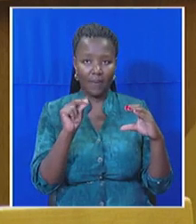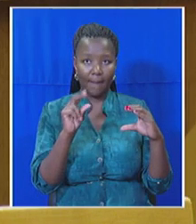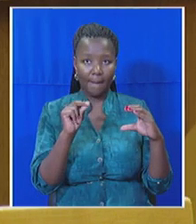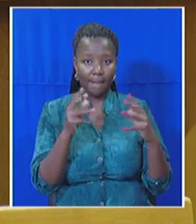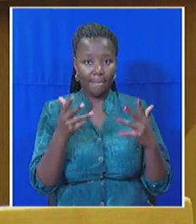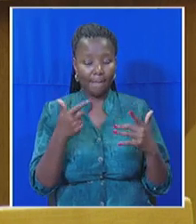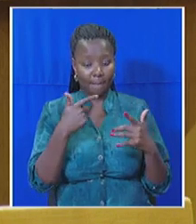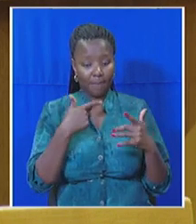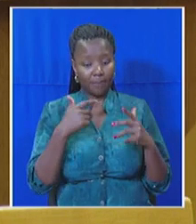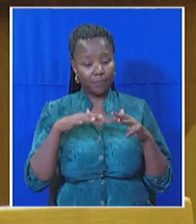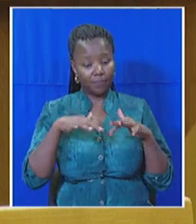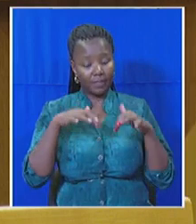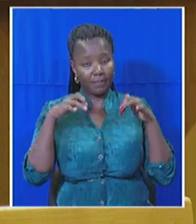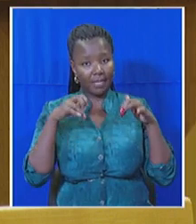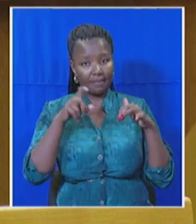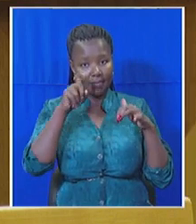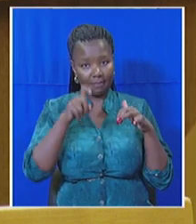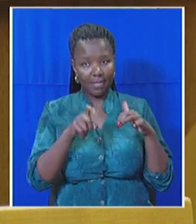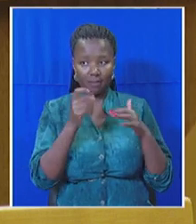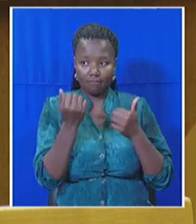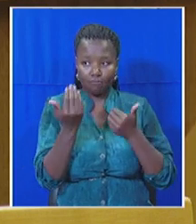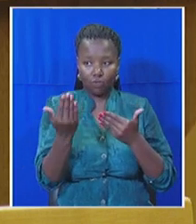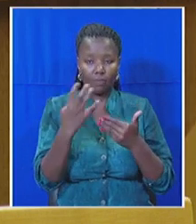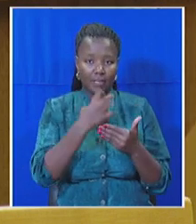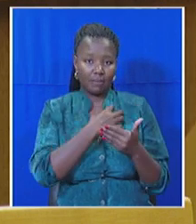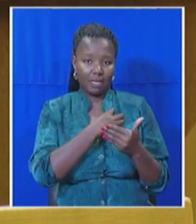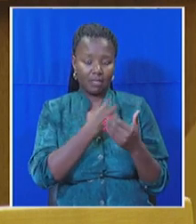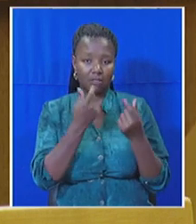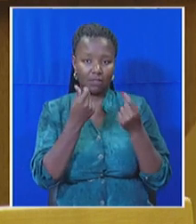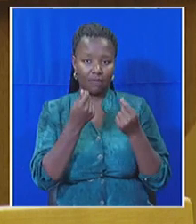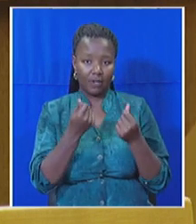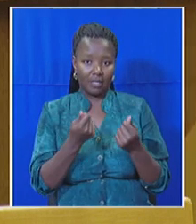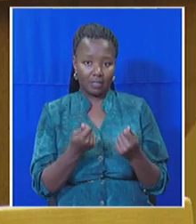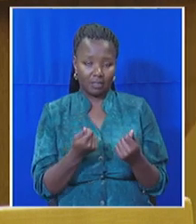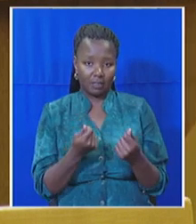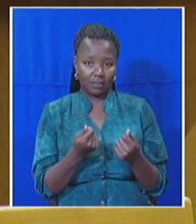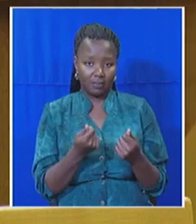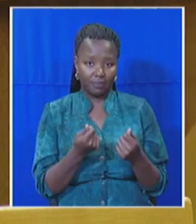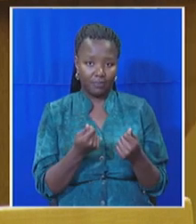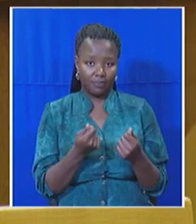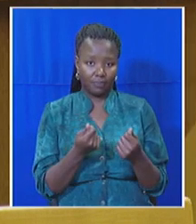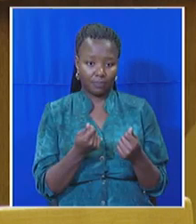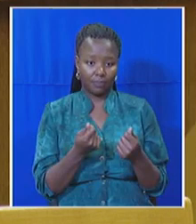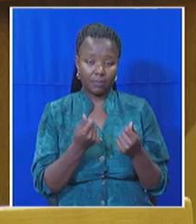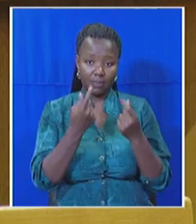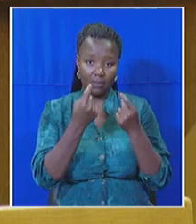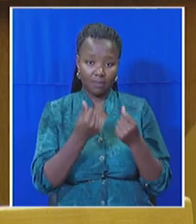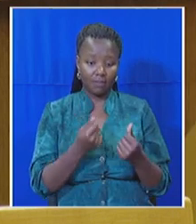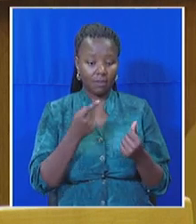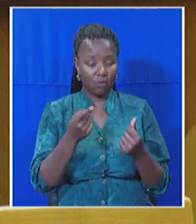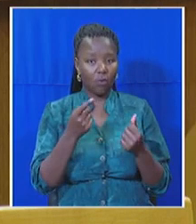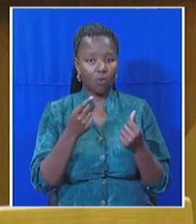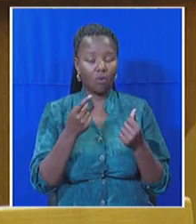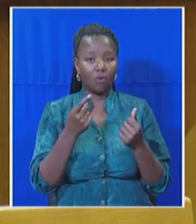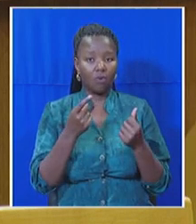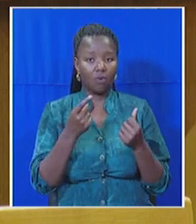a parliament, we should recommend to the Minister of Finance for amendment of this budget for this department